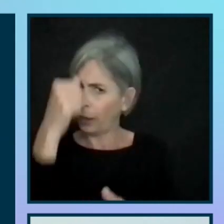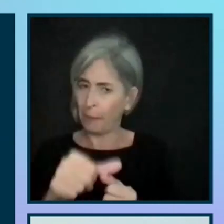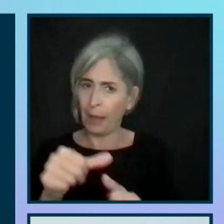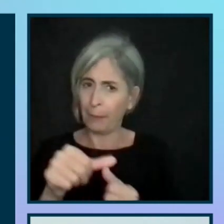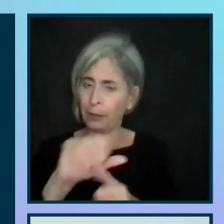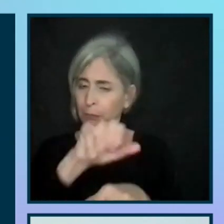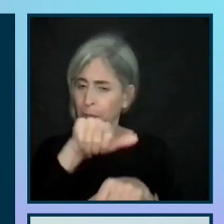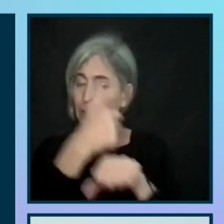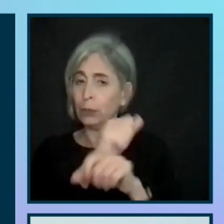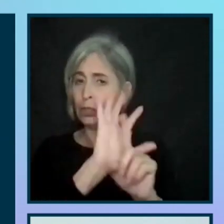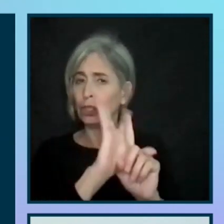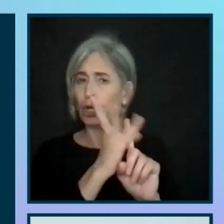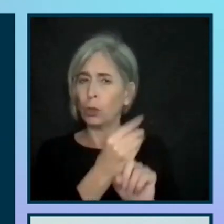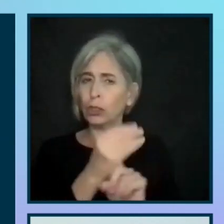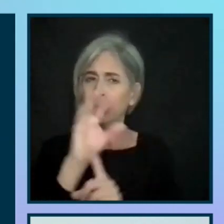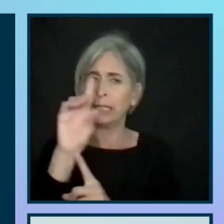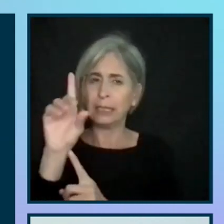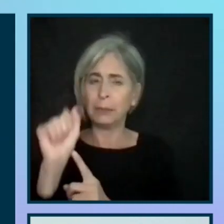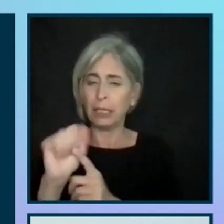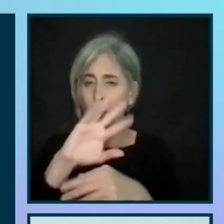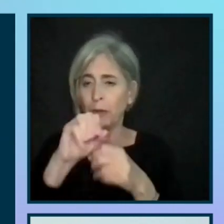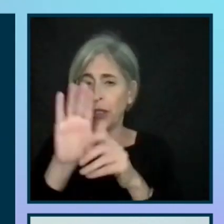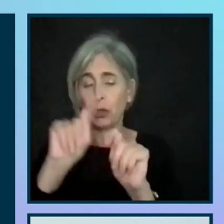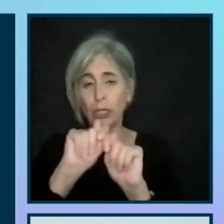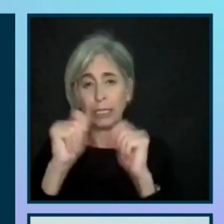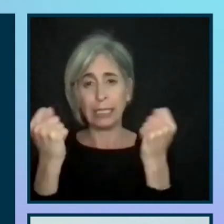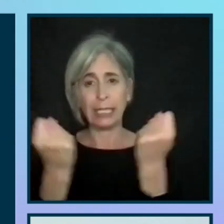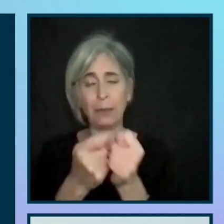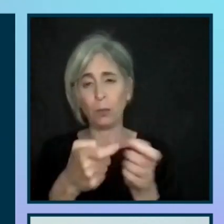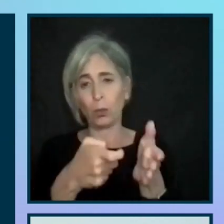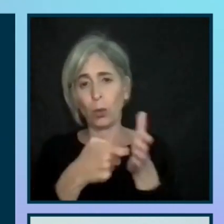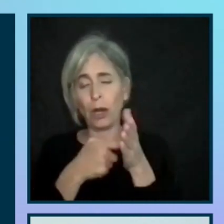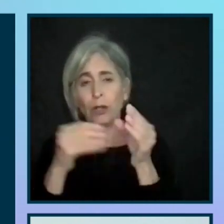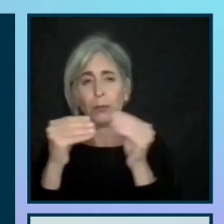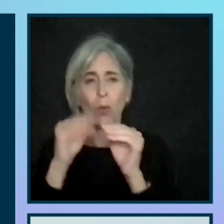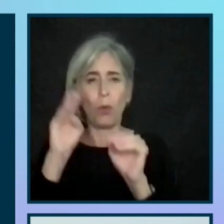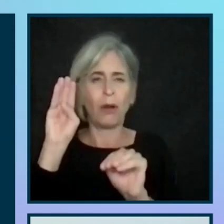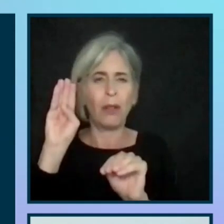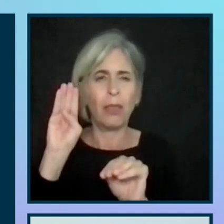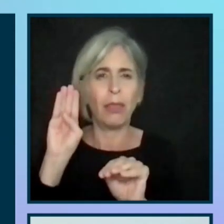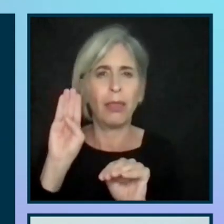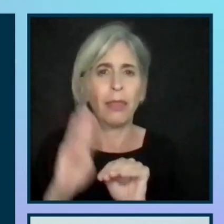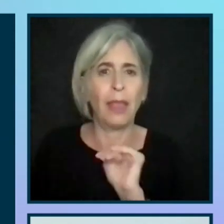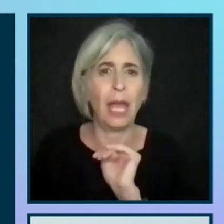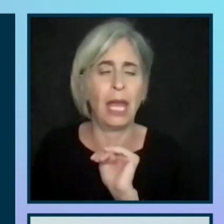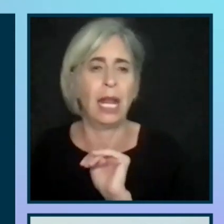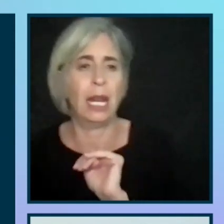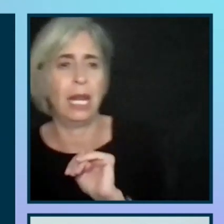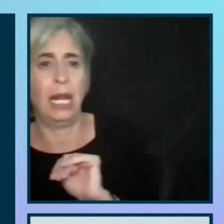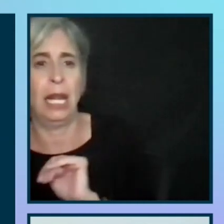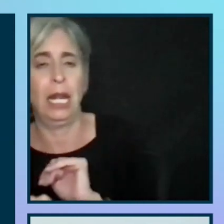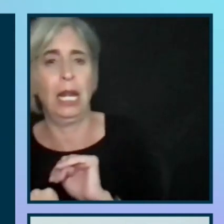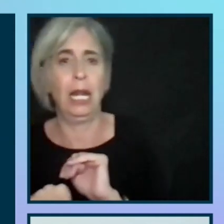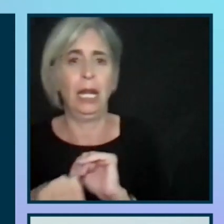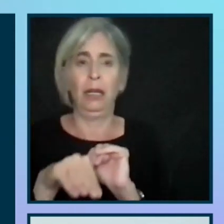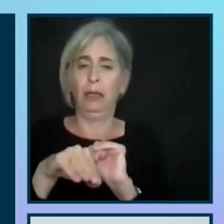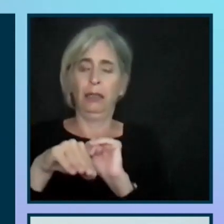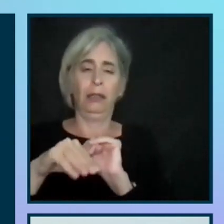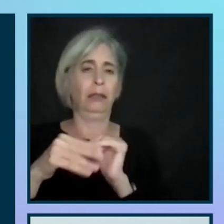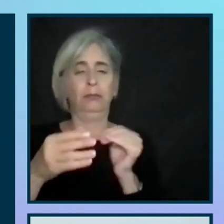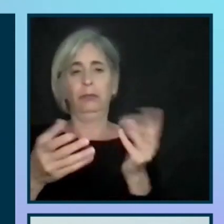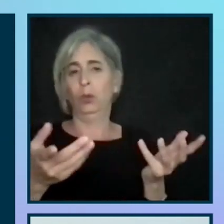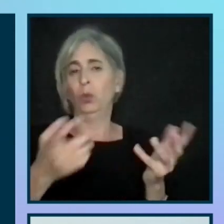of accessibility within your team takes more than just advocacy. It requires influencing